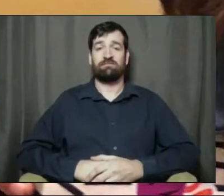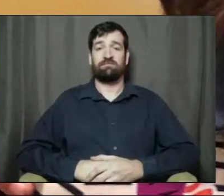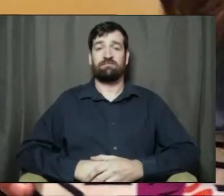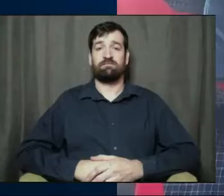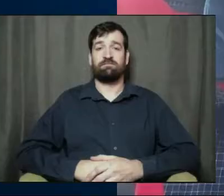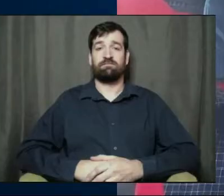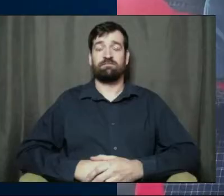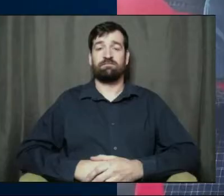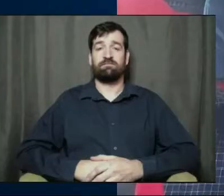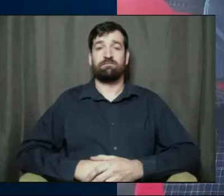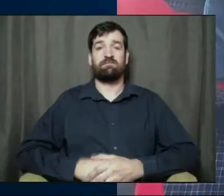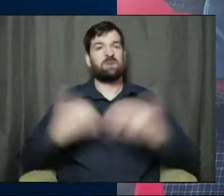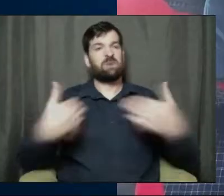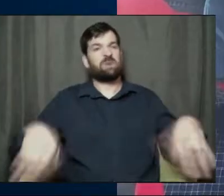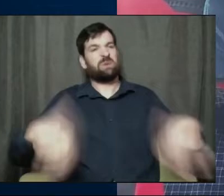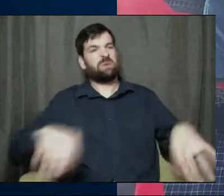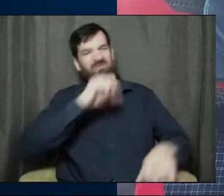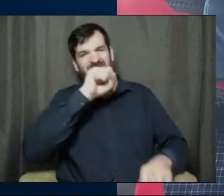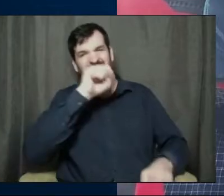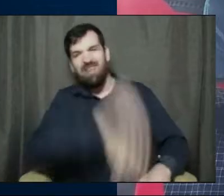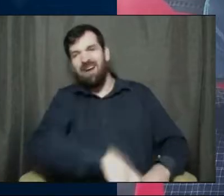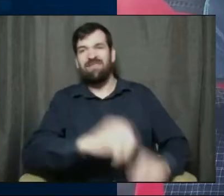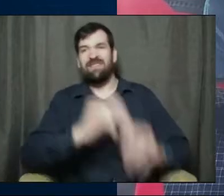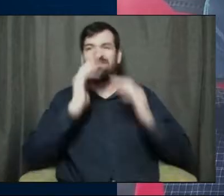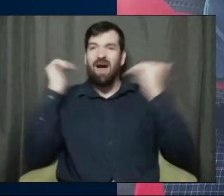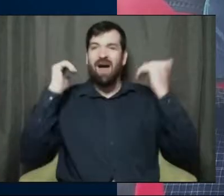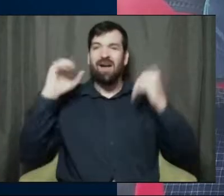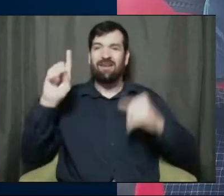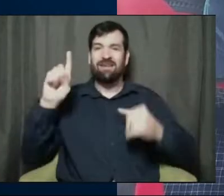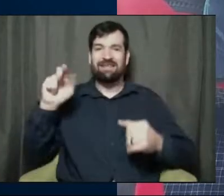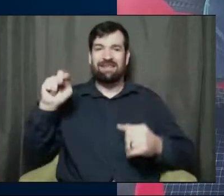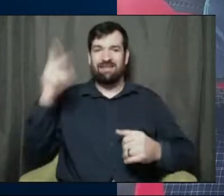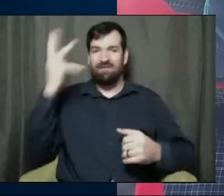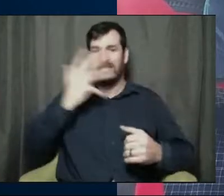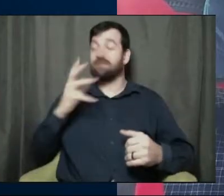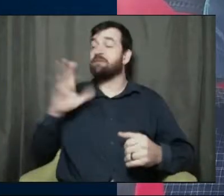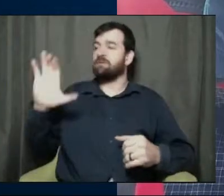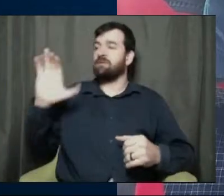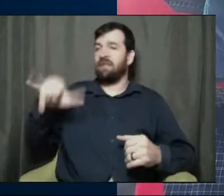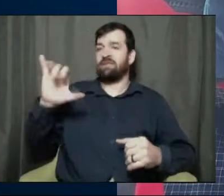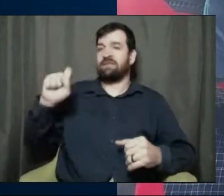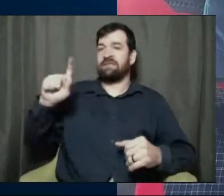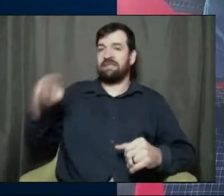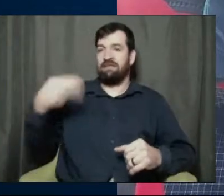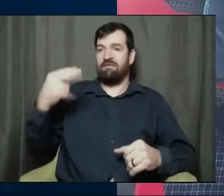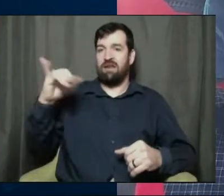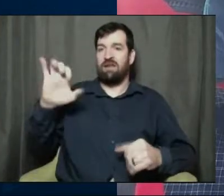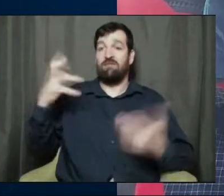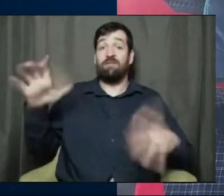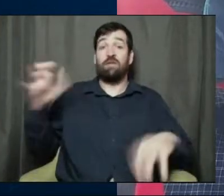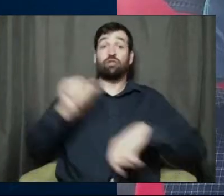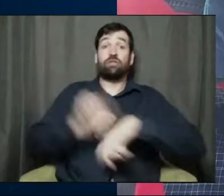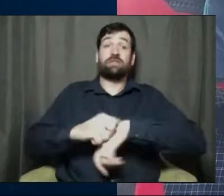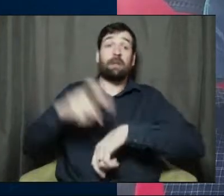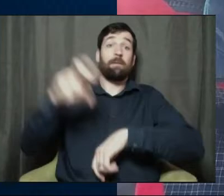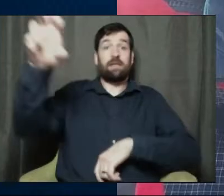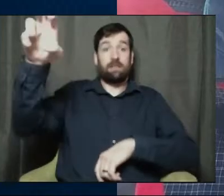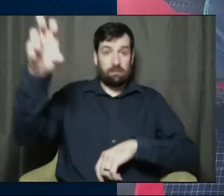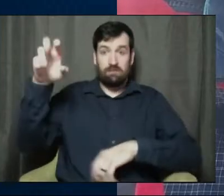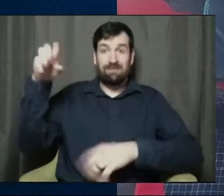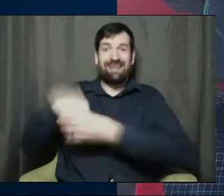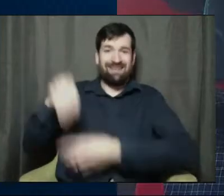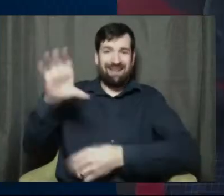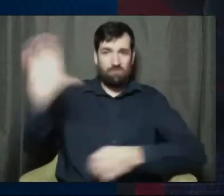I absolutely love the smile on Dan's face right there. And that is Stephanie as she summited on World Kidney Day over in Africa on